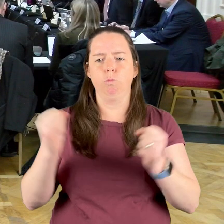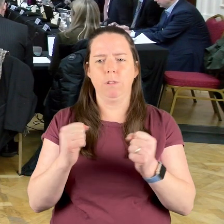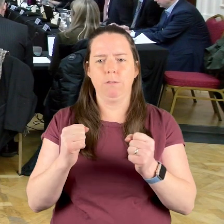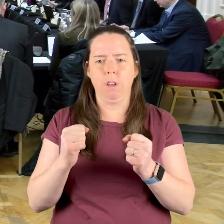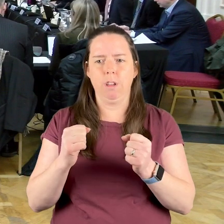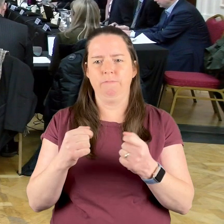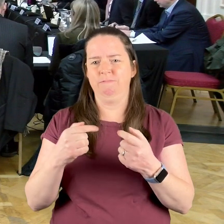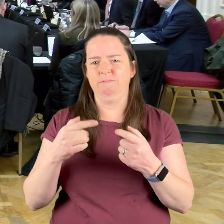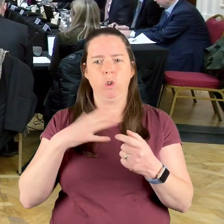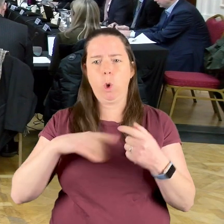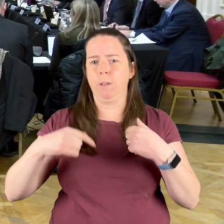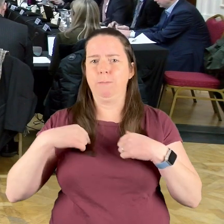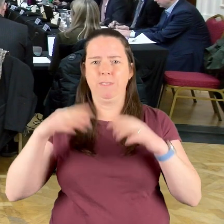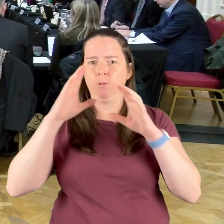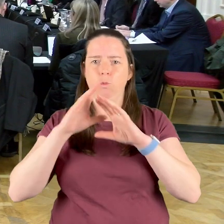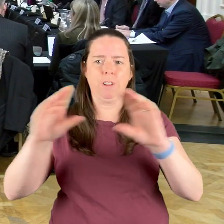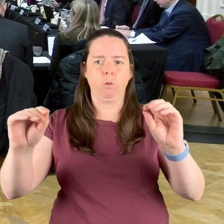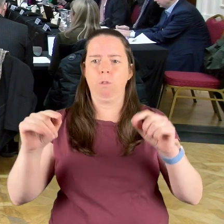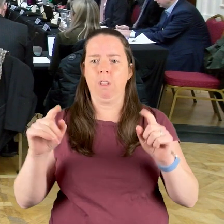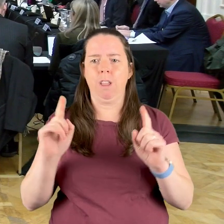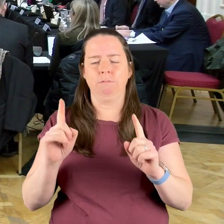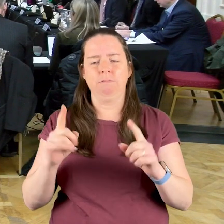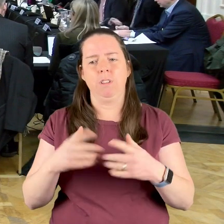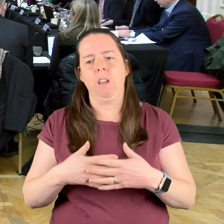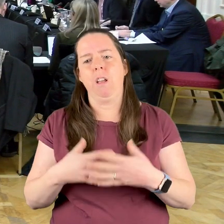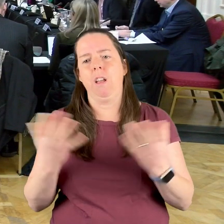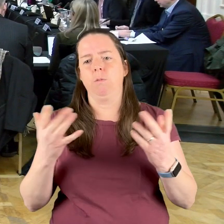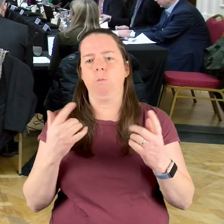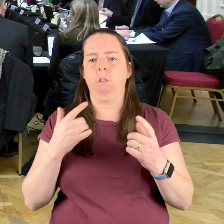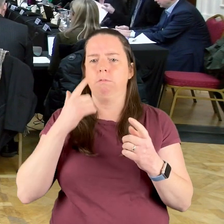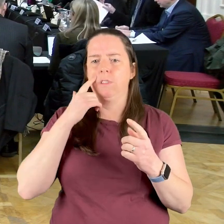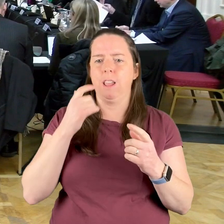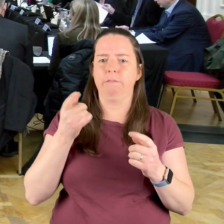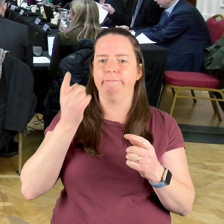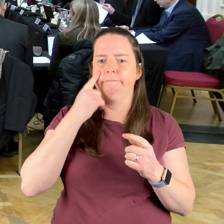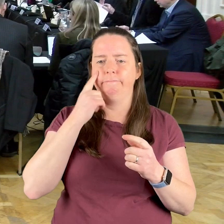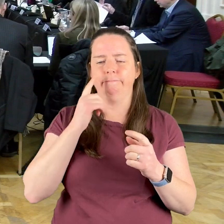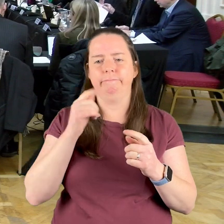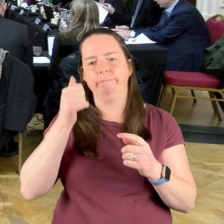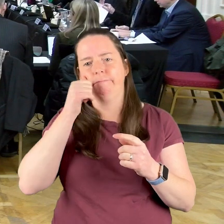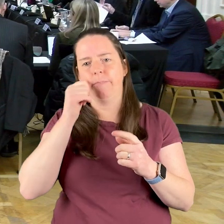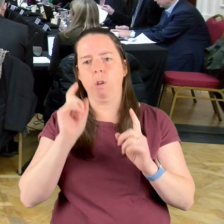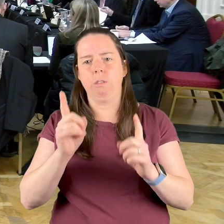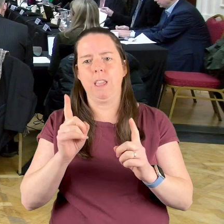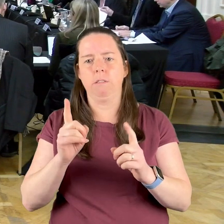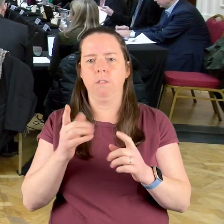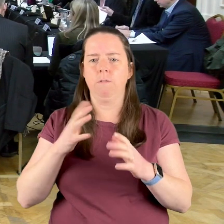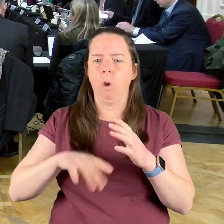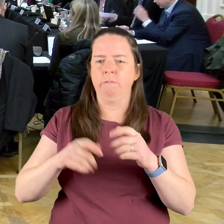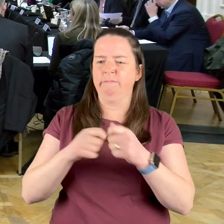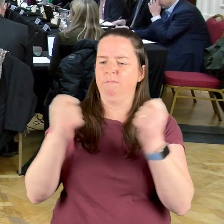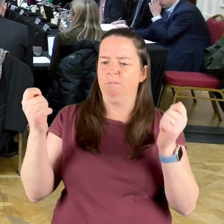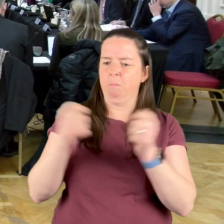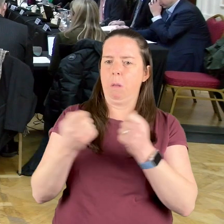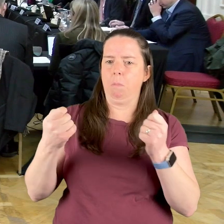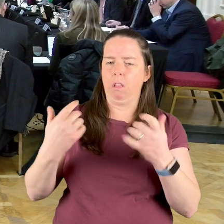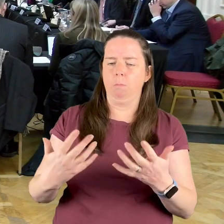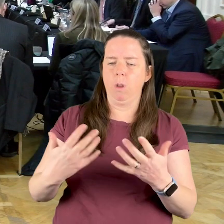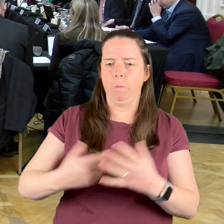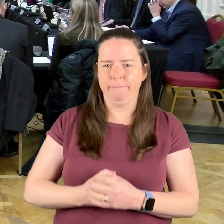this winter period. You don't need me to tell you that. Anyone in the room will know that from the cover of